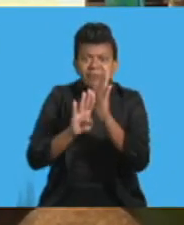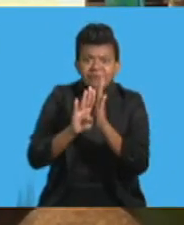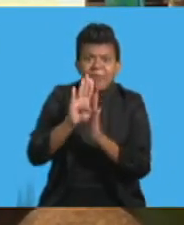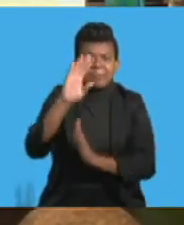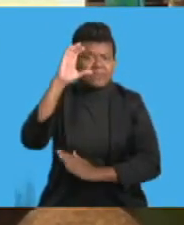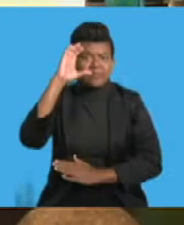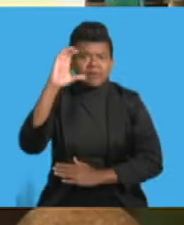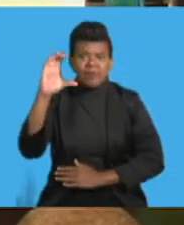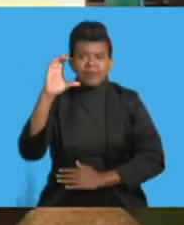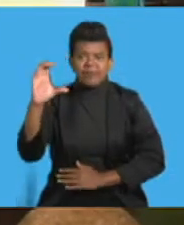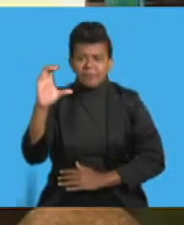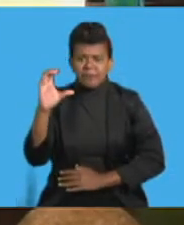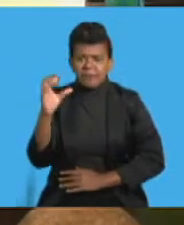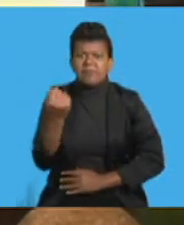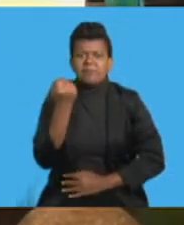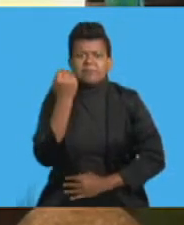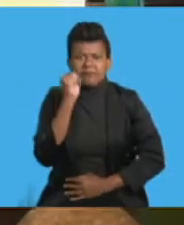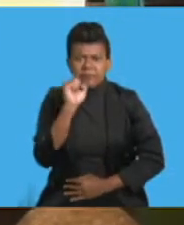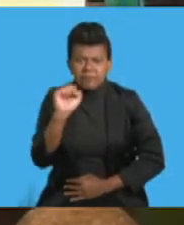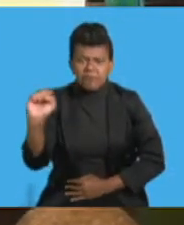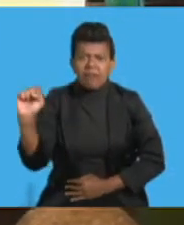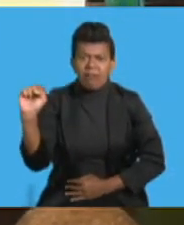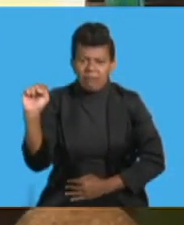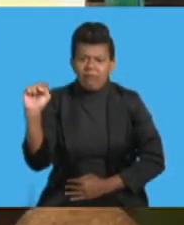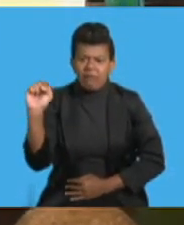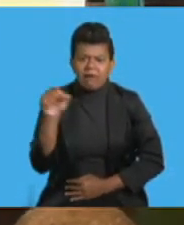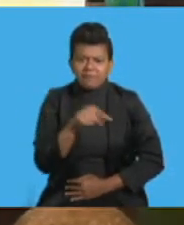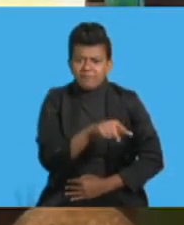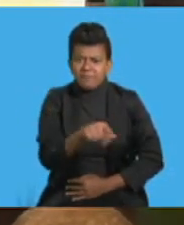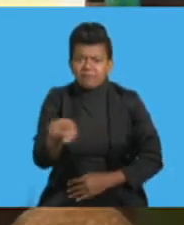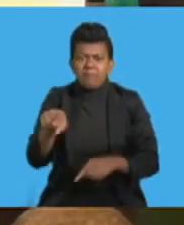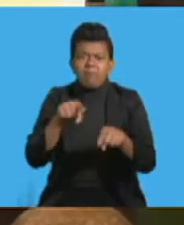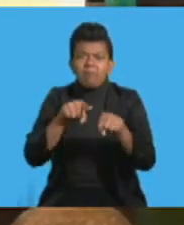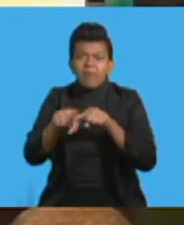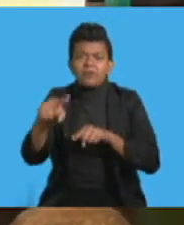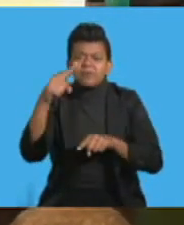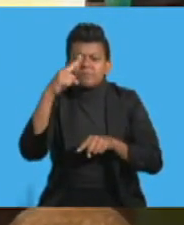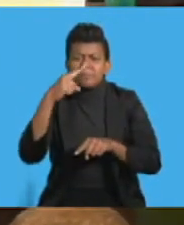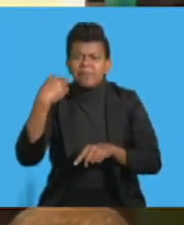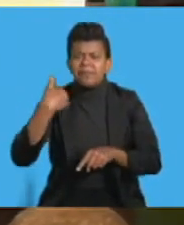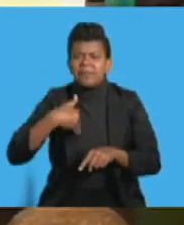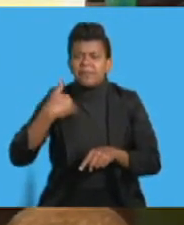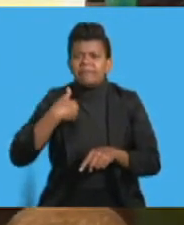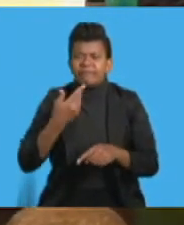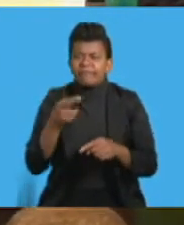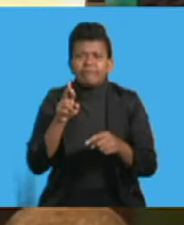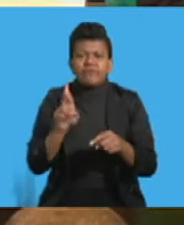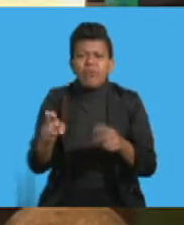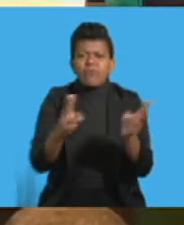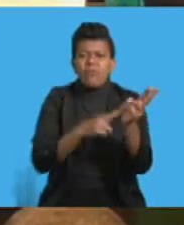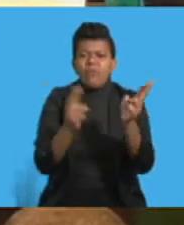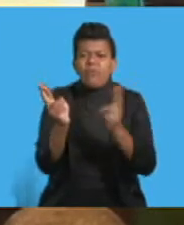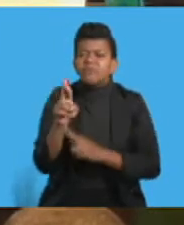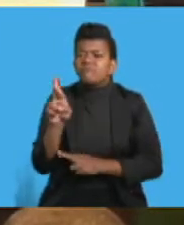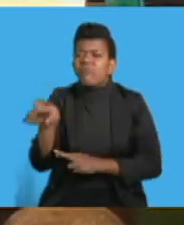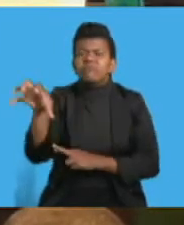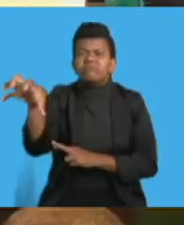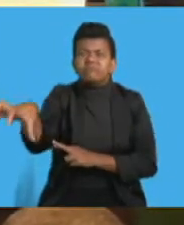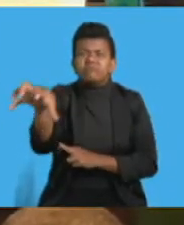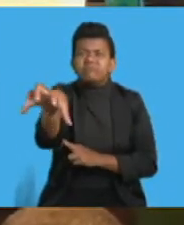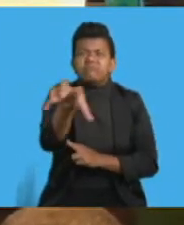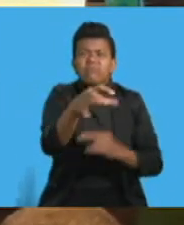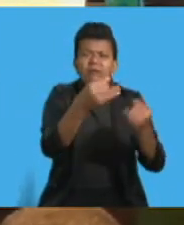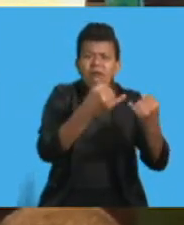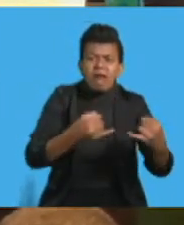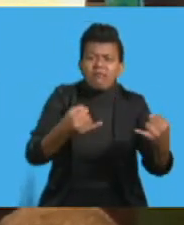significant and large proportion of the people live in the rural, remote, and maritime country like Fiji and the Pacific Island countries.